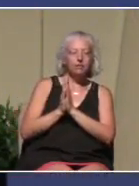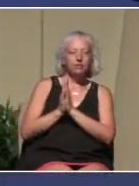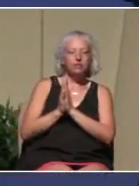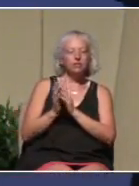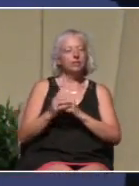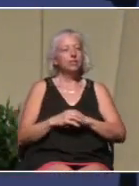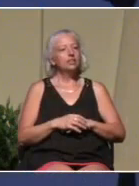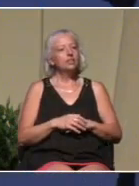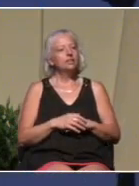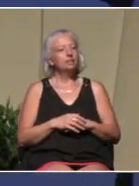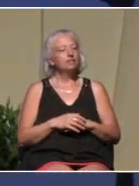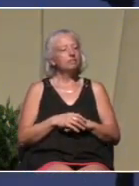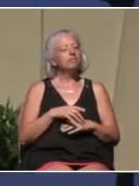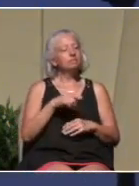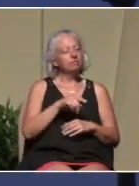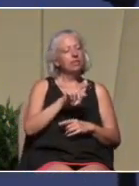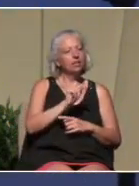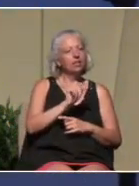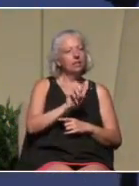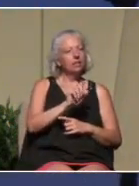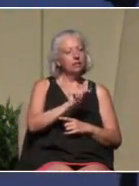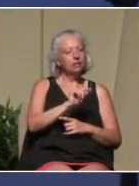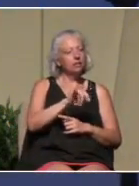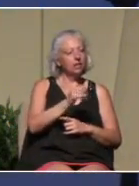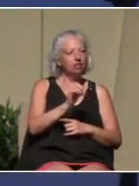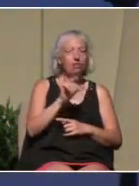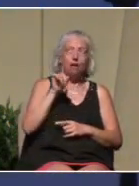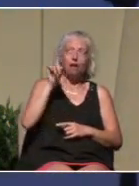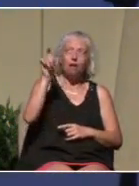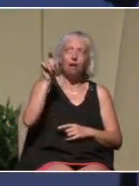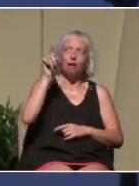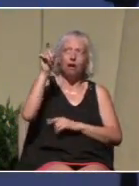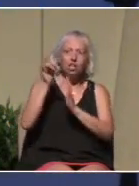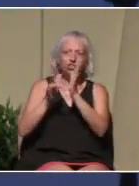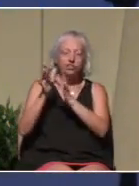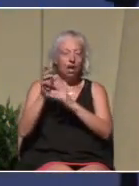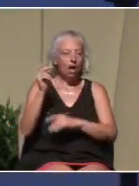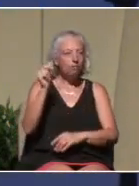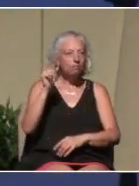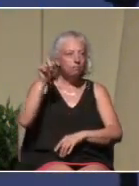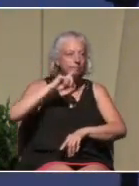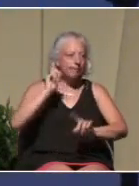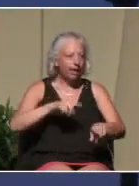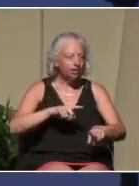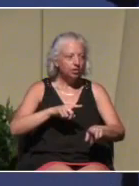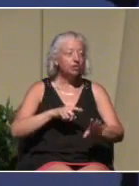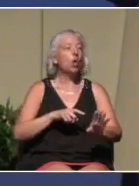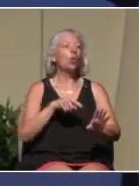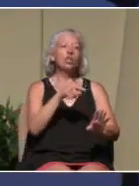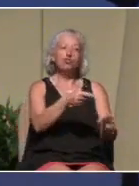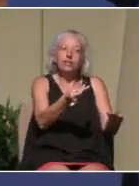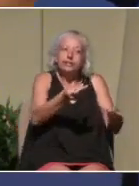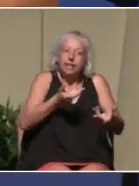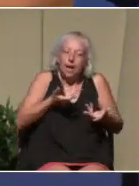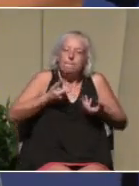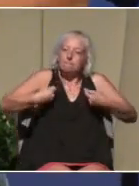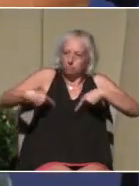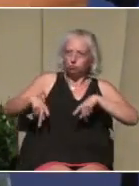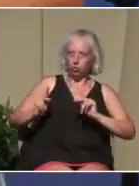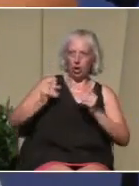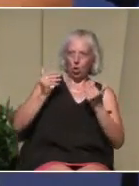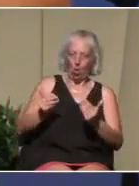put some questions to God, to Jesus, and he answered them instantly. She said, she's given me permission to share this, but I'm